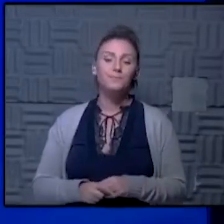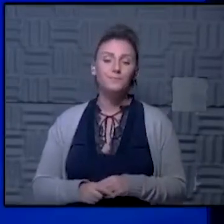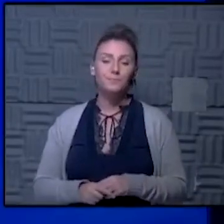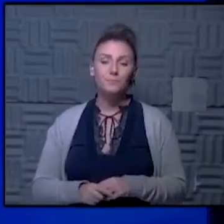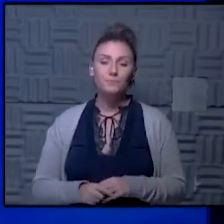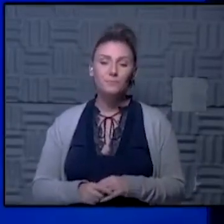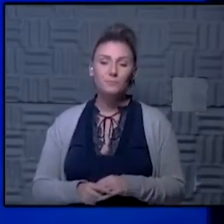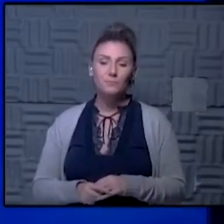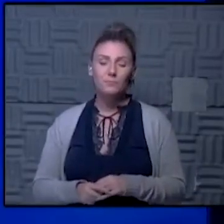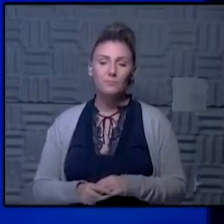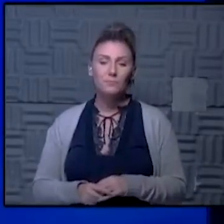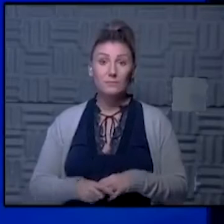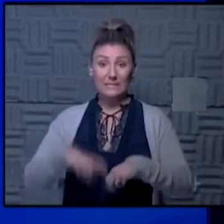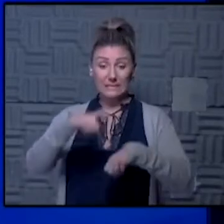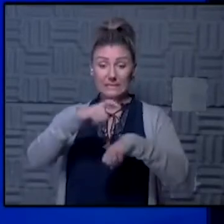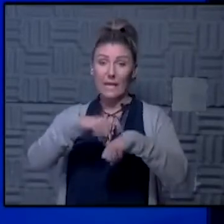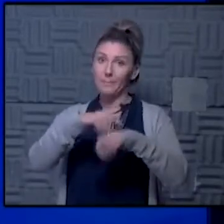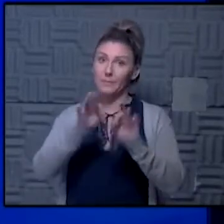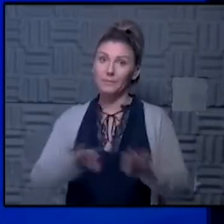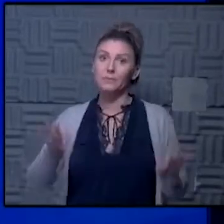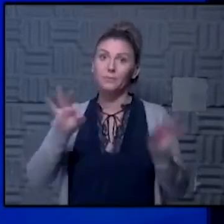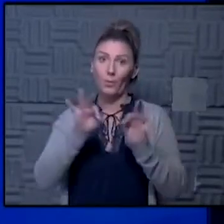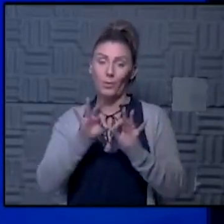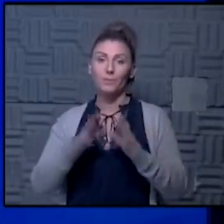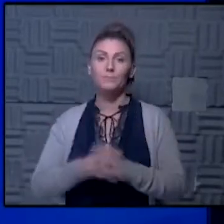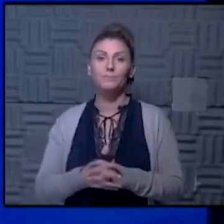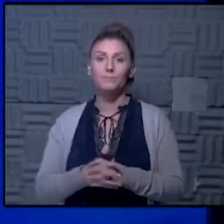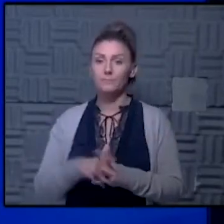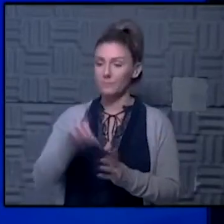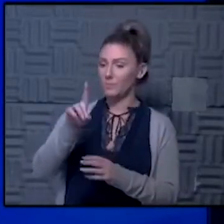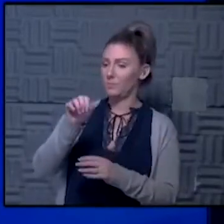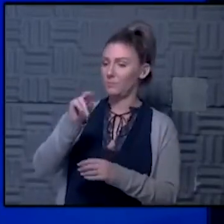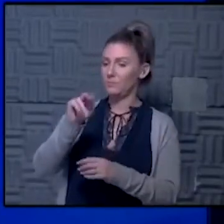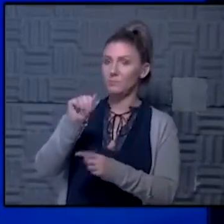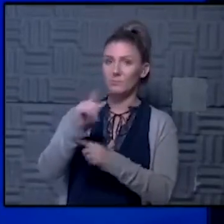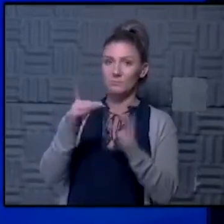is the timing matters. So